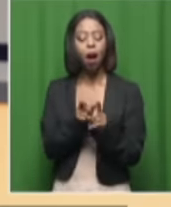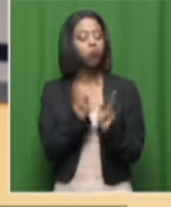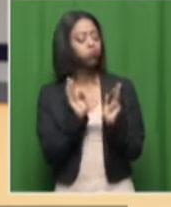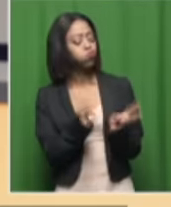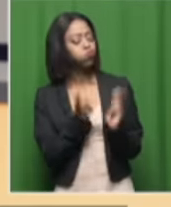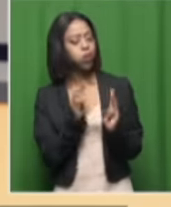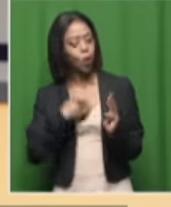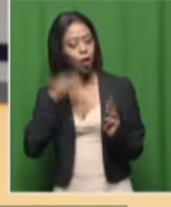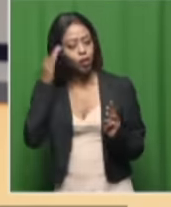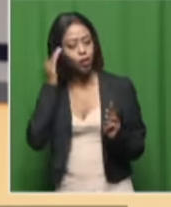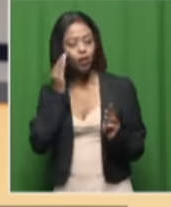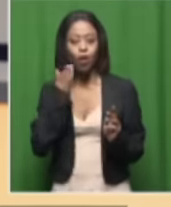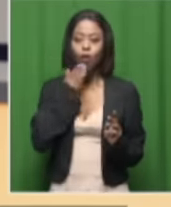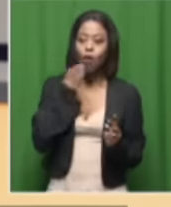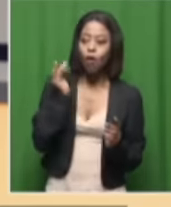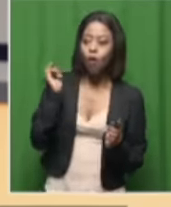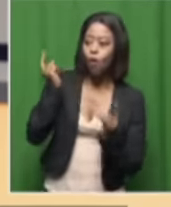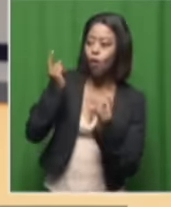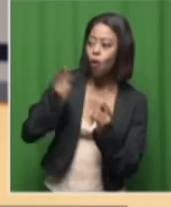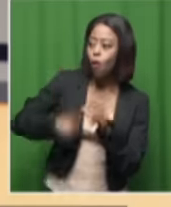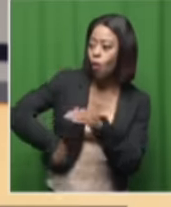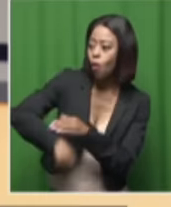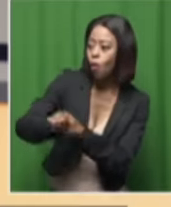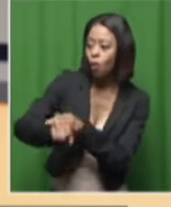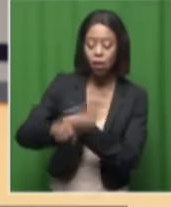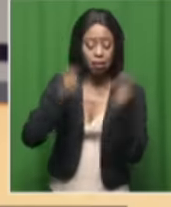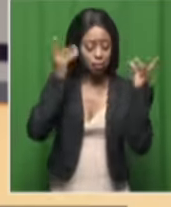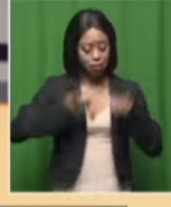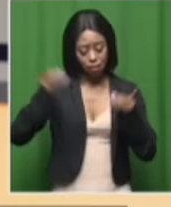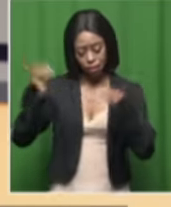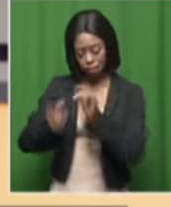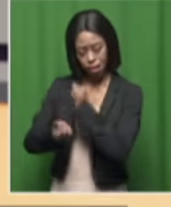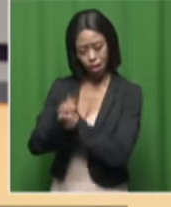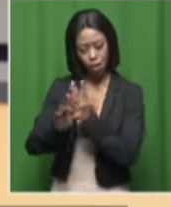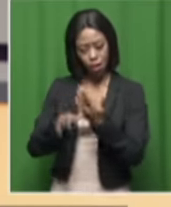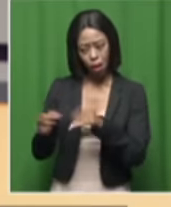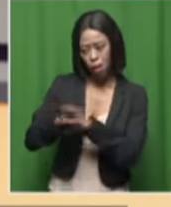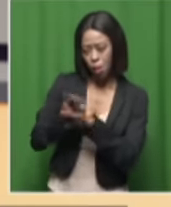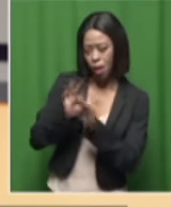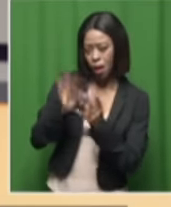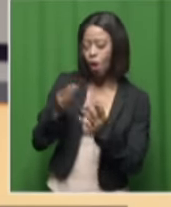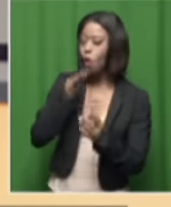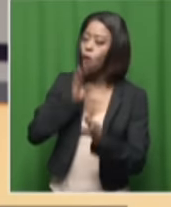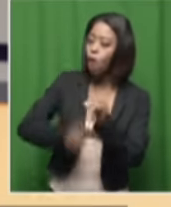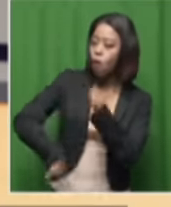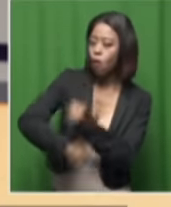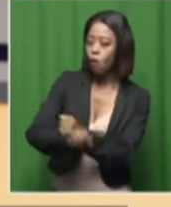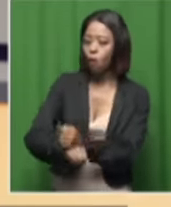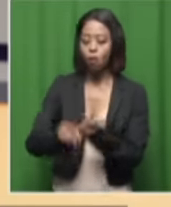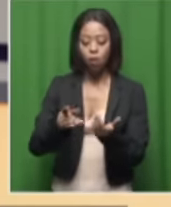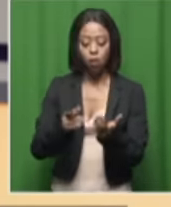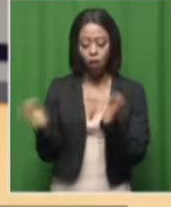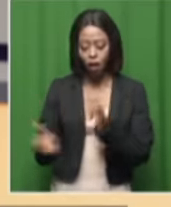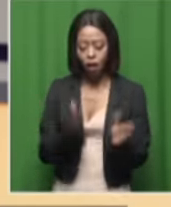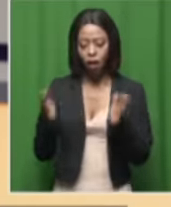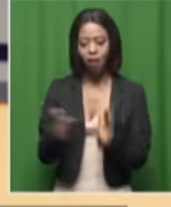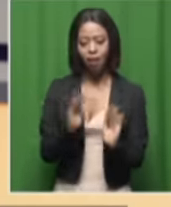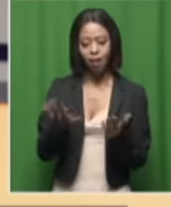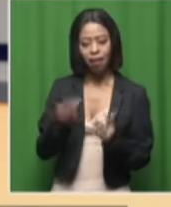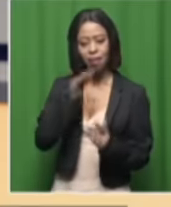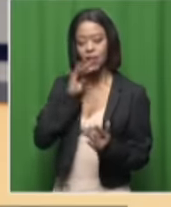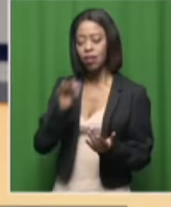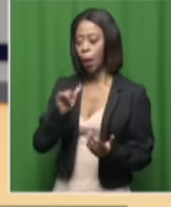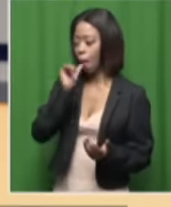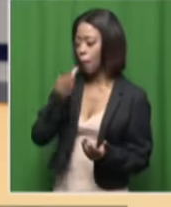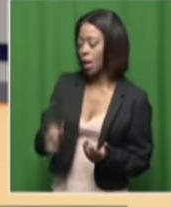you want to know who's taking the penalty. How are those decisions made in terms of who takes the penalties? What's the order of the penalties? Is that something